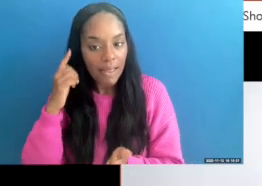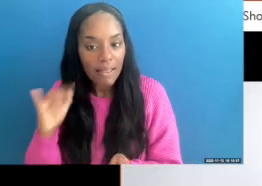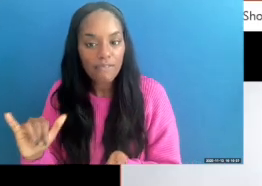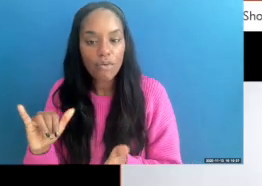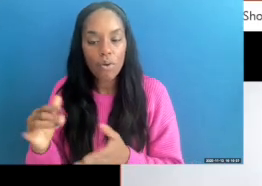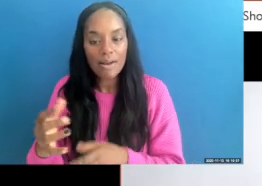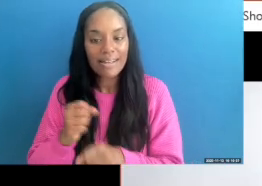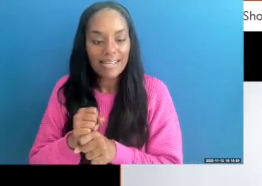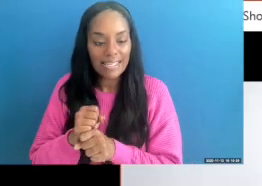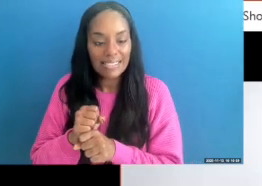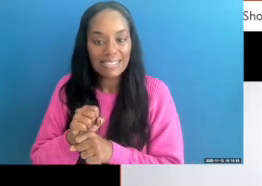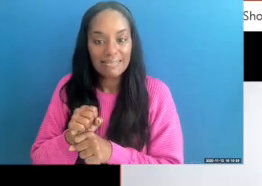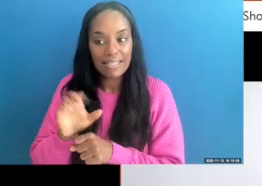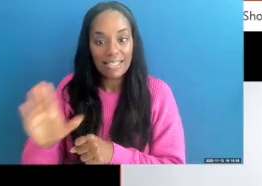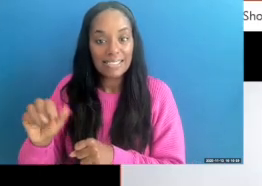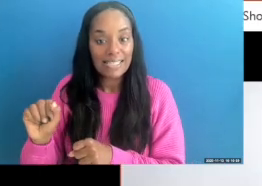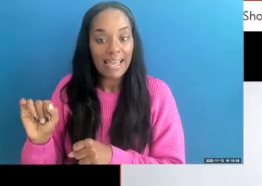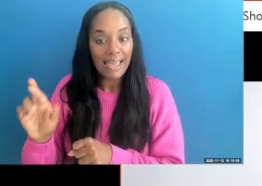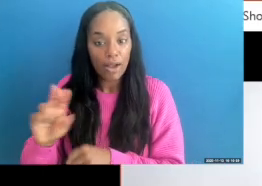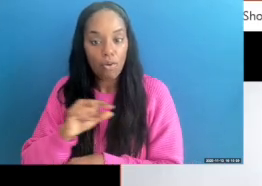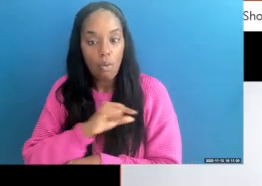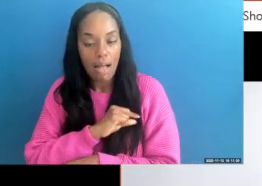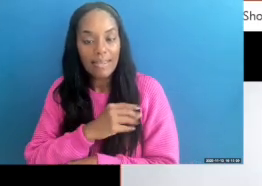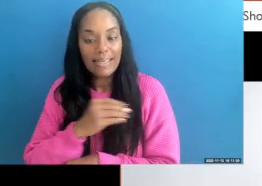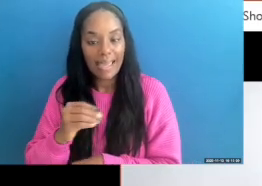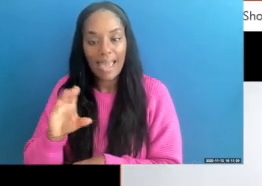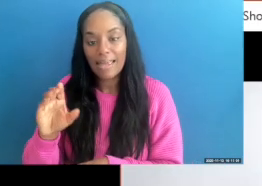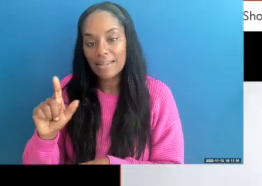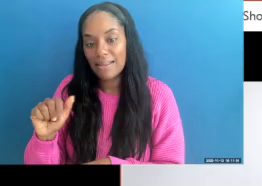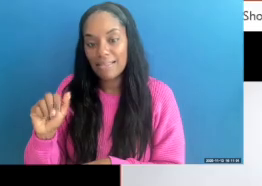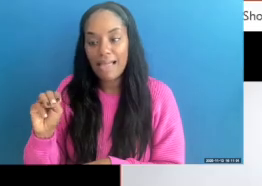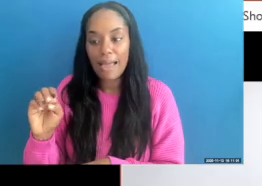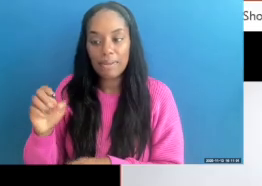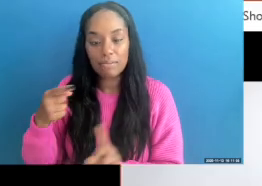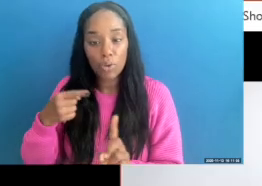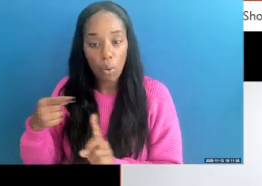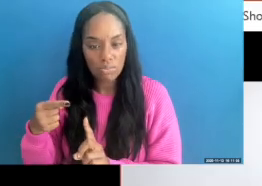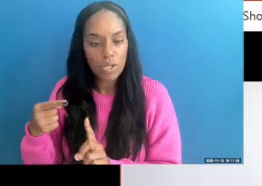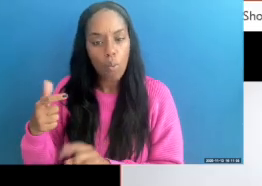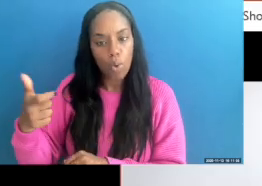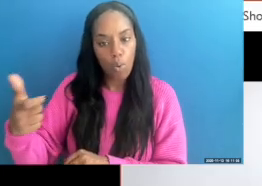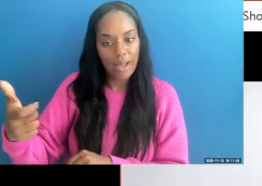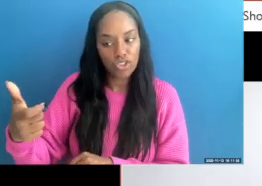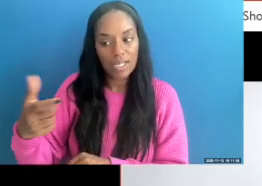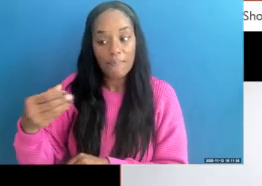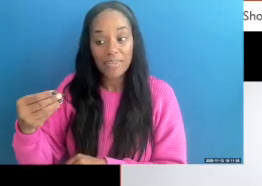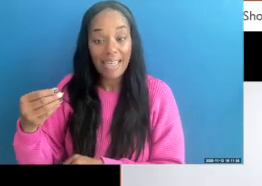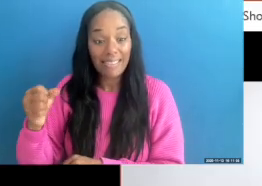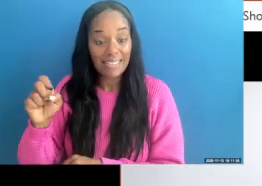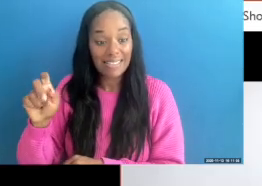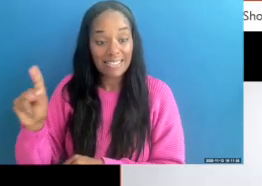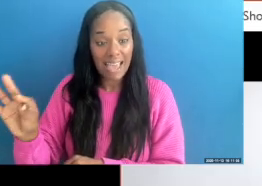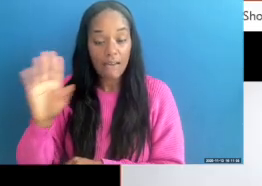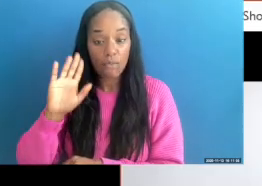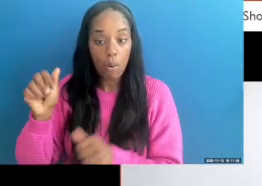California achieve its air quality and climate goals. So we'll watch that, but the